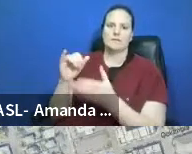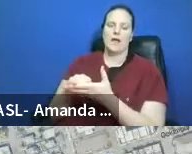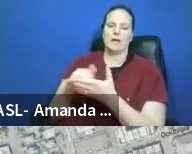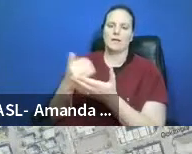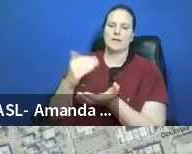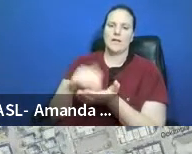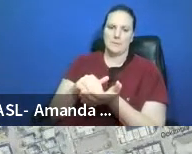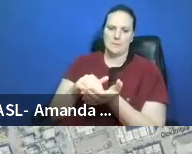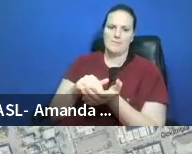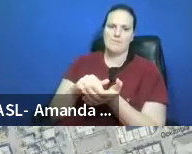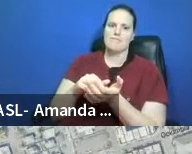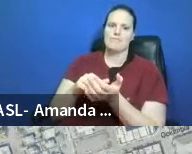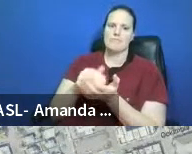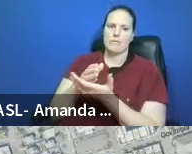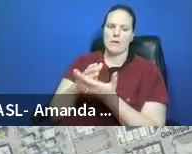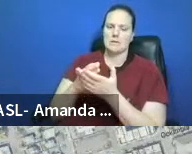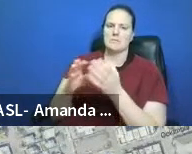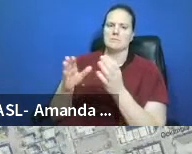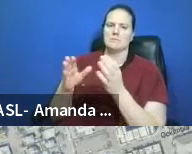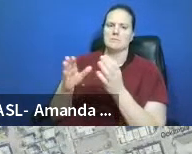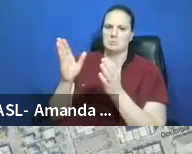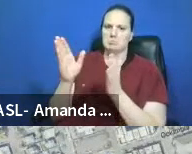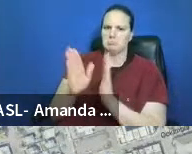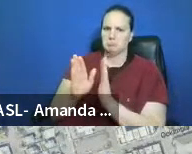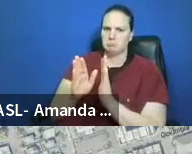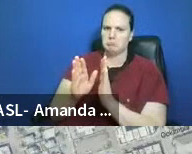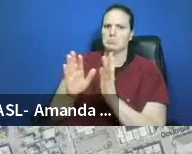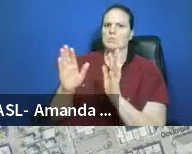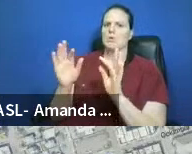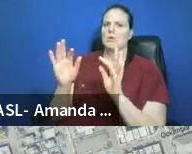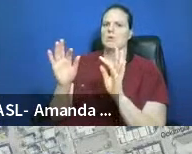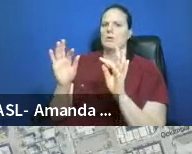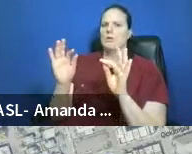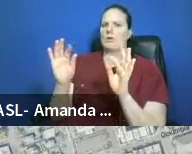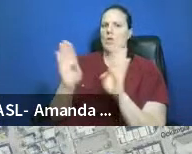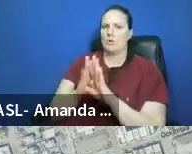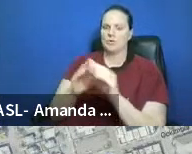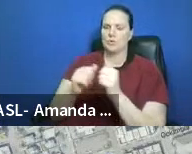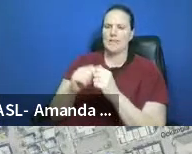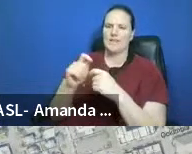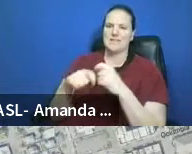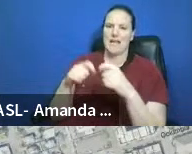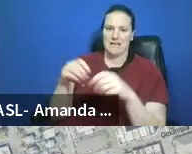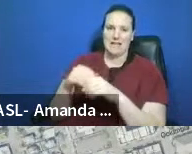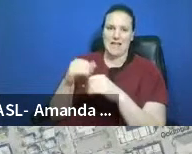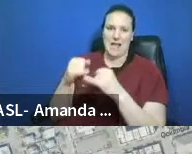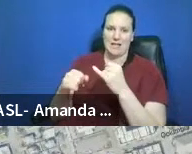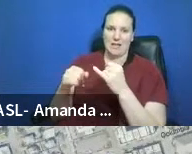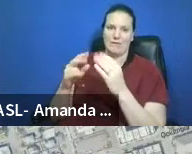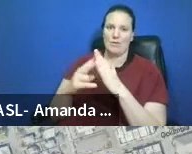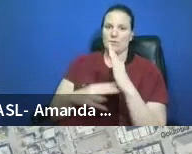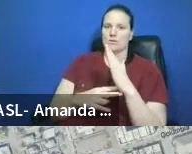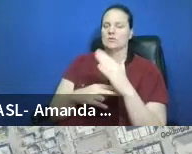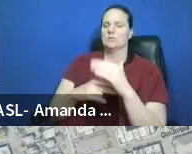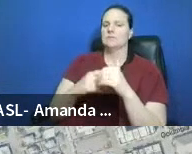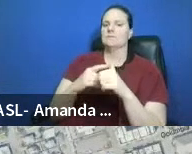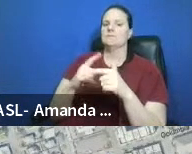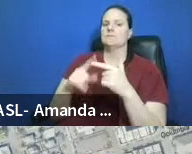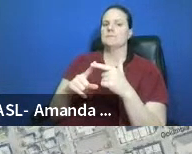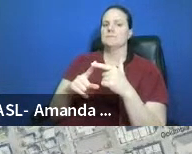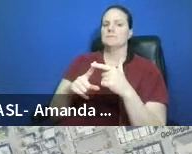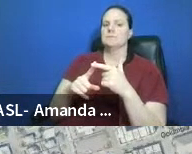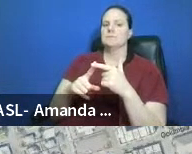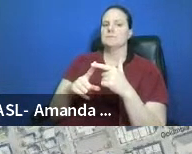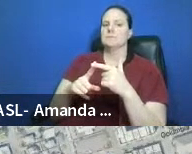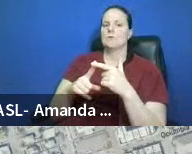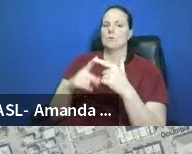some minor closures when we work on those tie-ins at both ends of the bridges. And then, as we sequence the